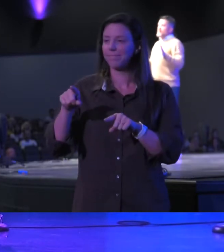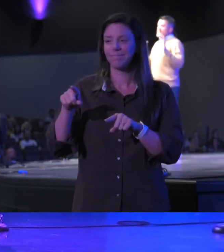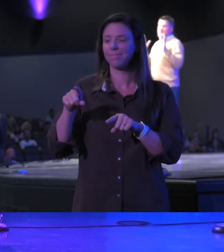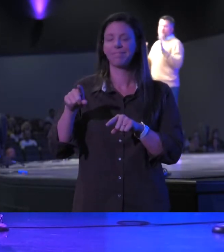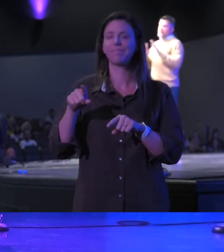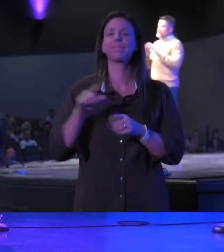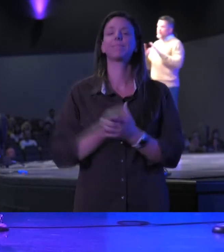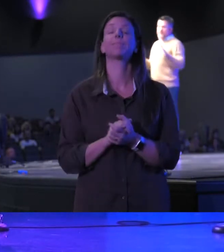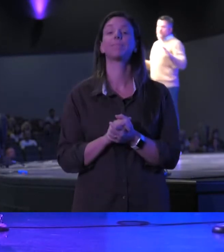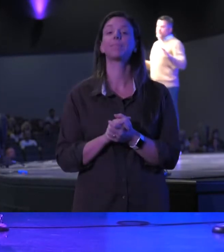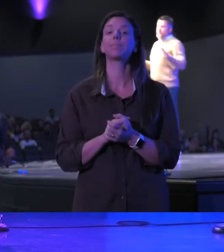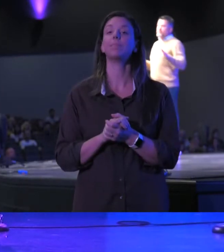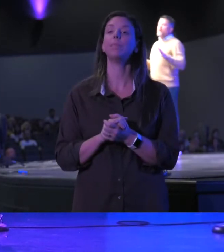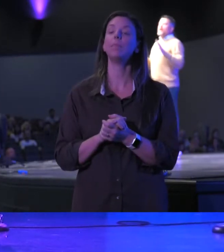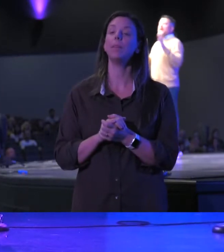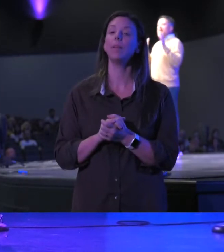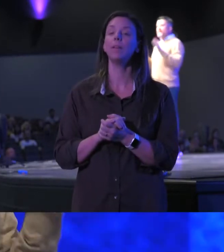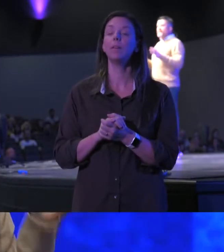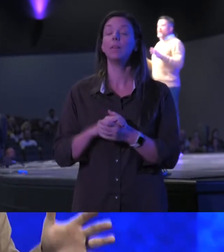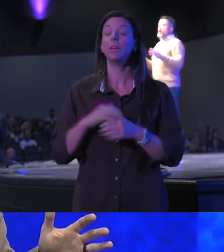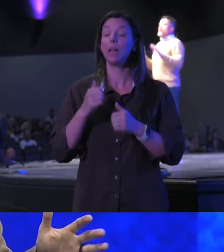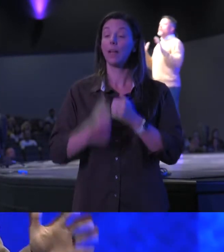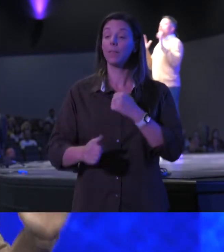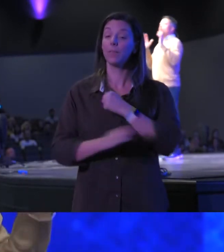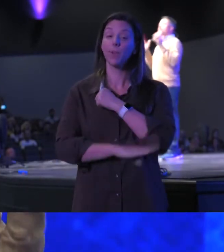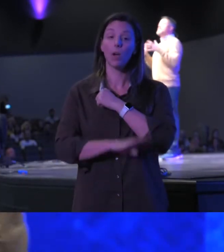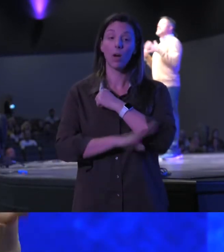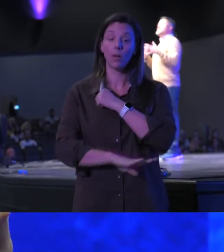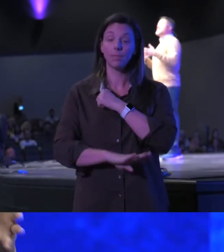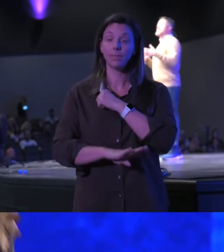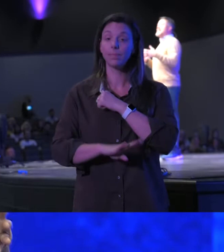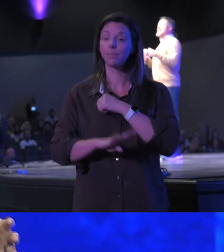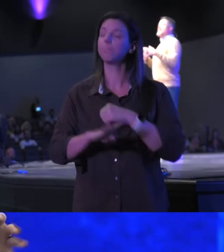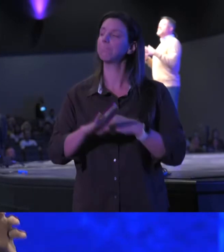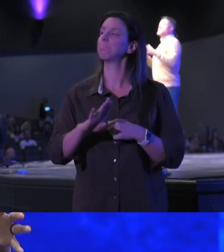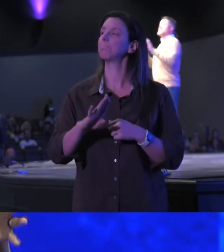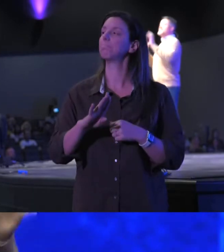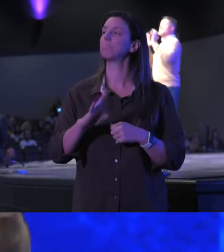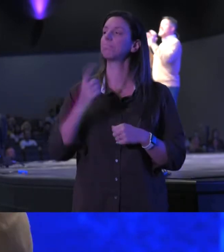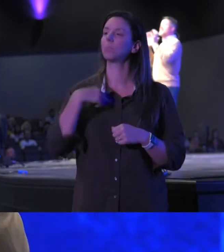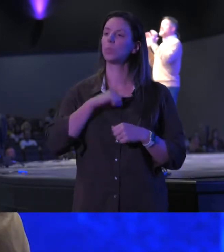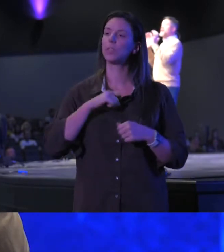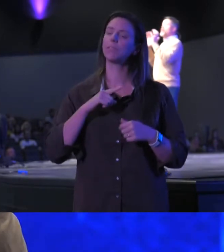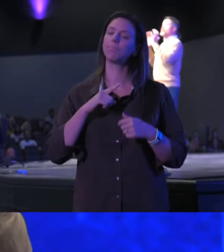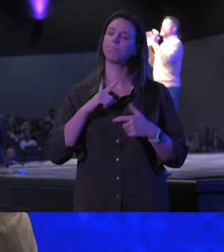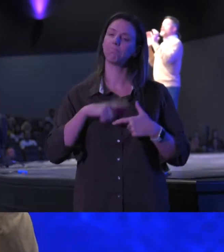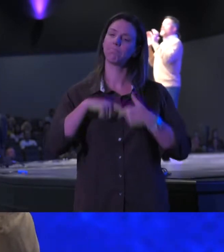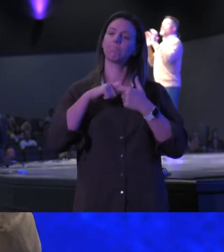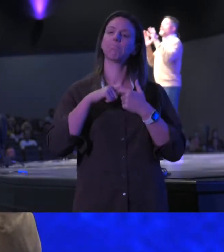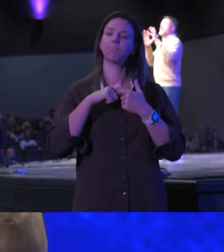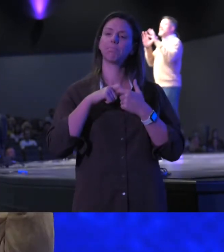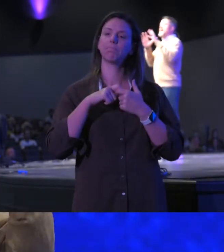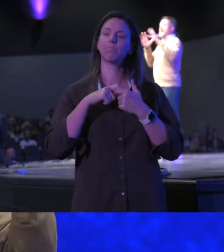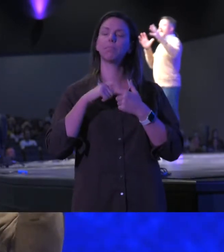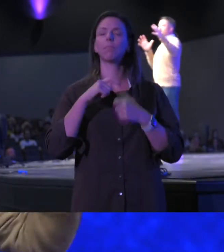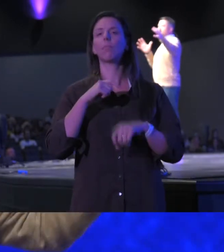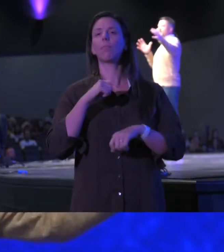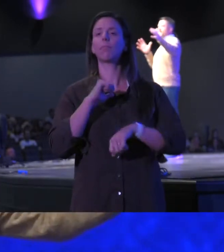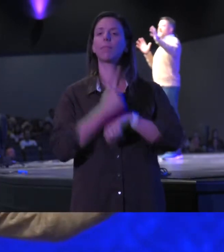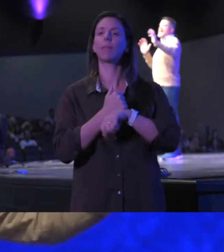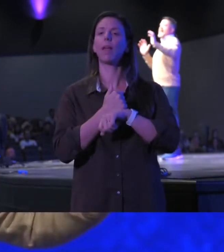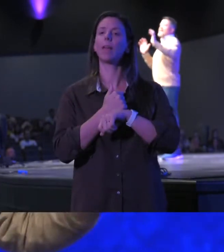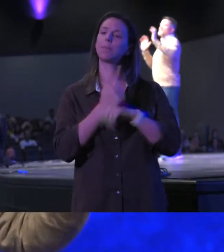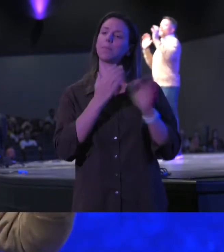fall, and this one's no exclusion, every fall, we take some time to set the tone for what God